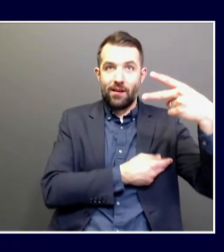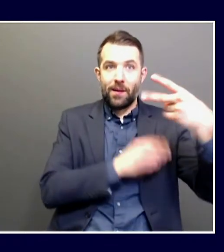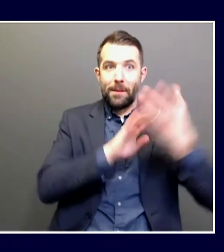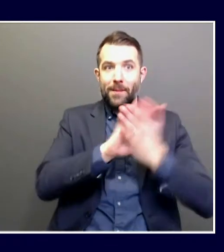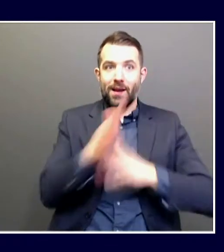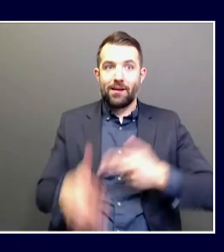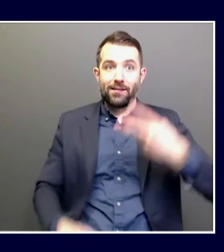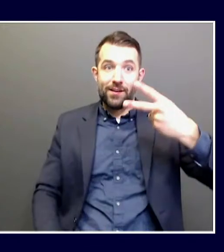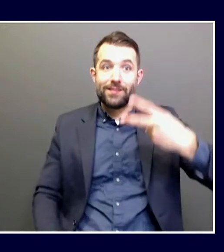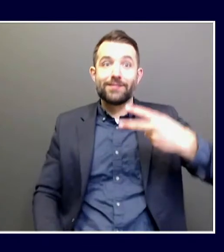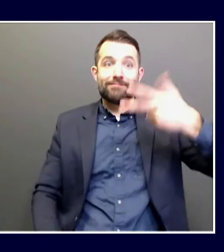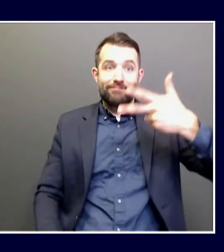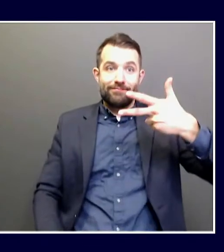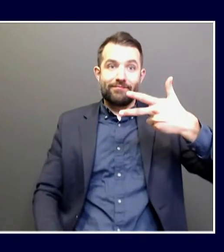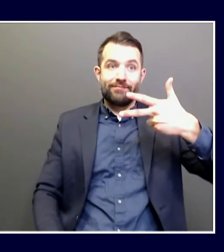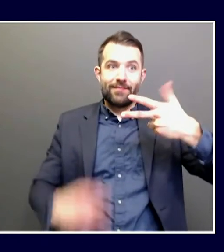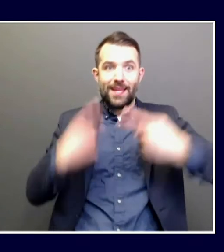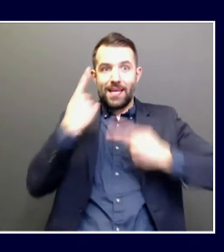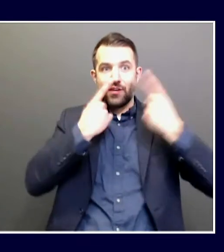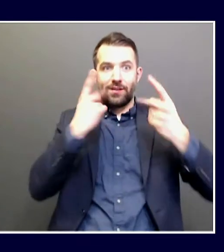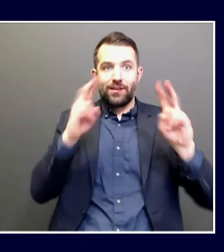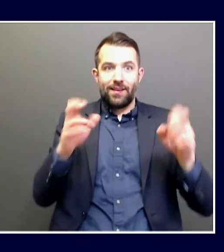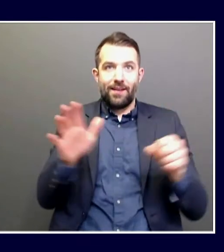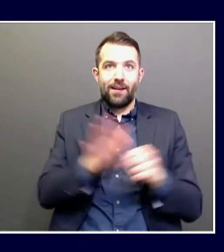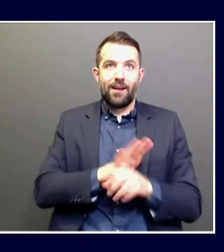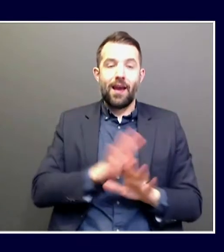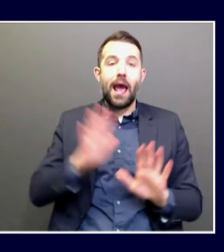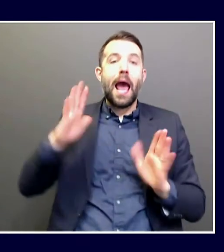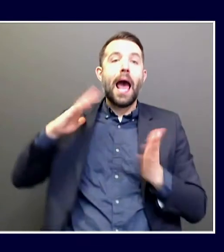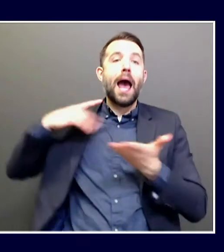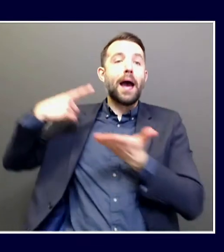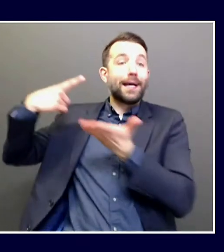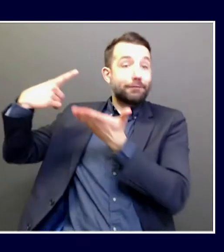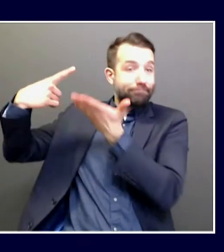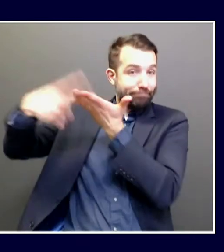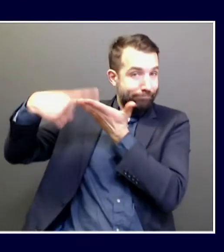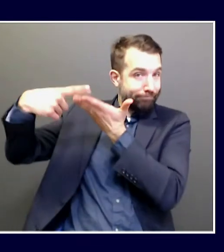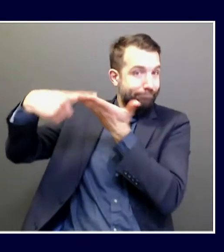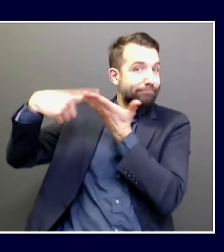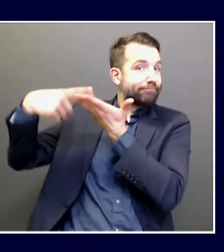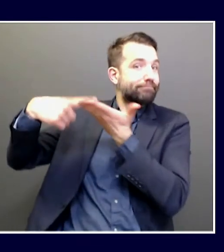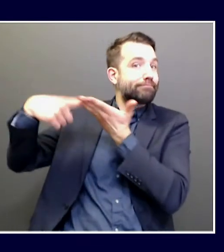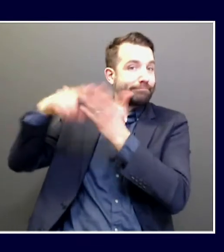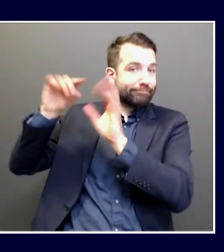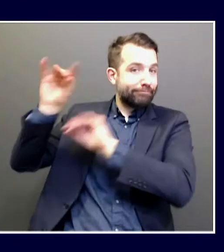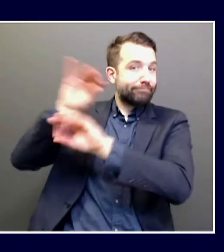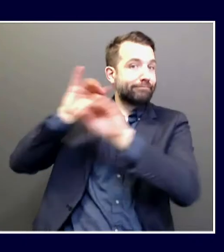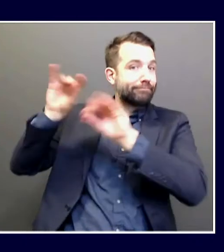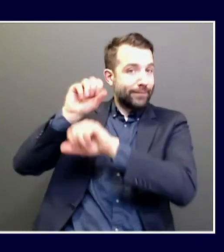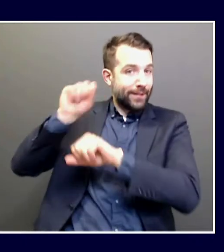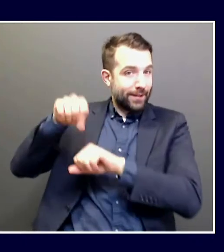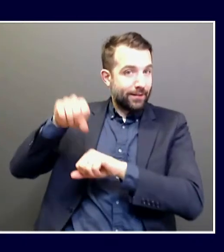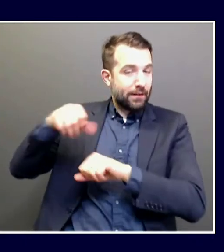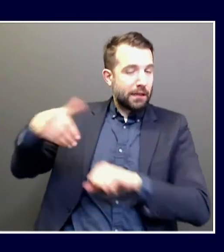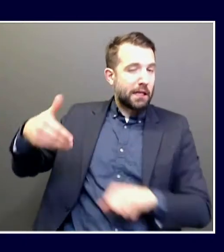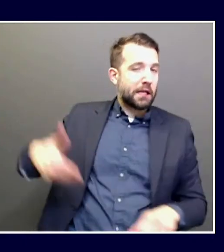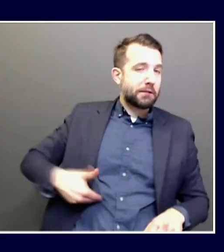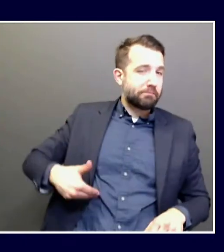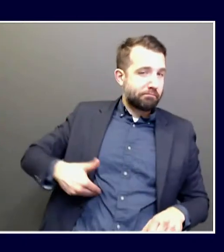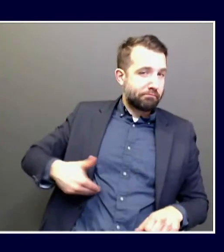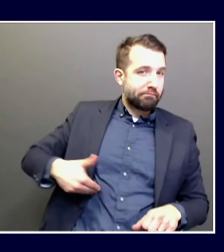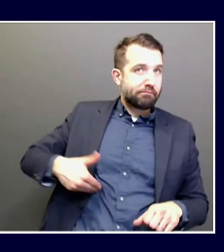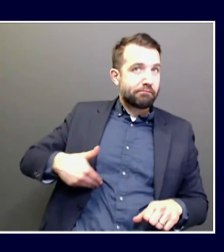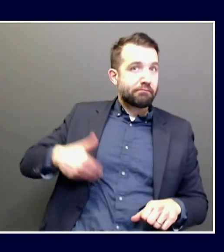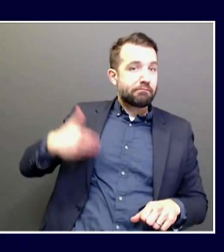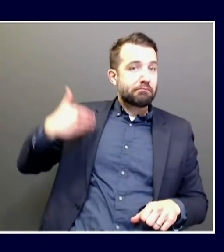I know that there's discussions about that. I anticipate at some point, as with all vaccines, there will be a redefinition